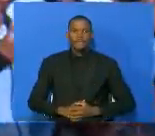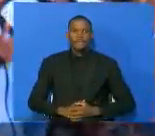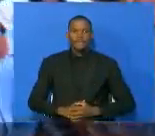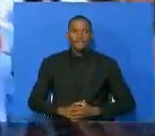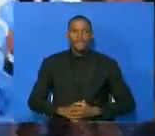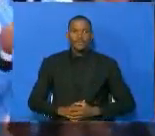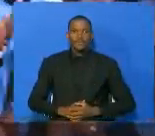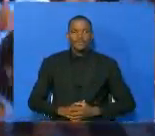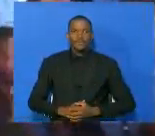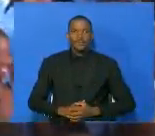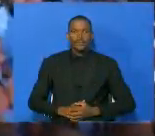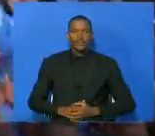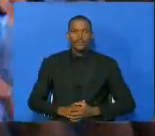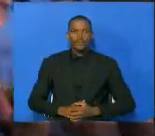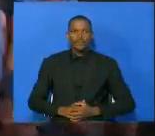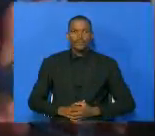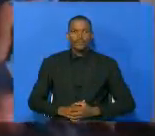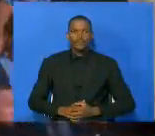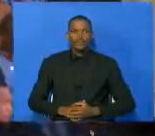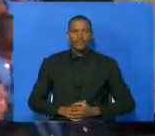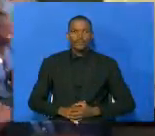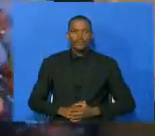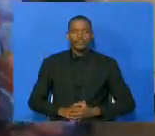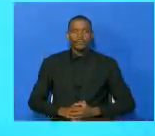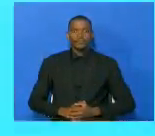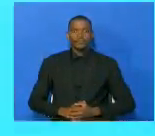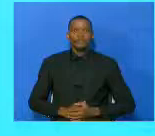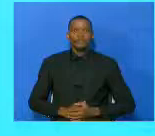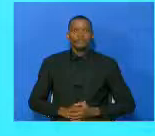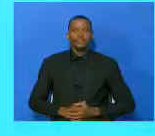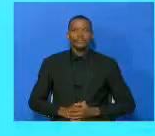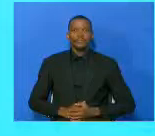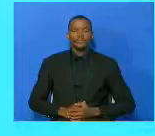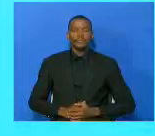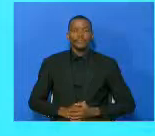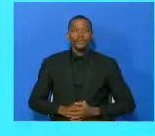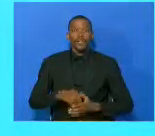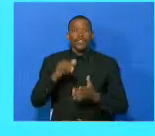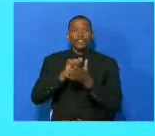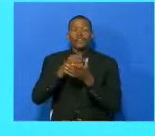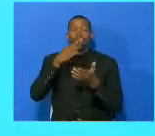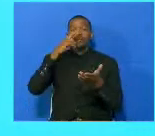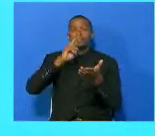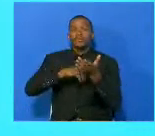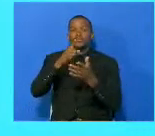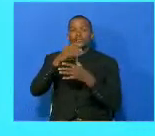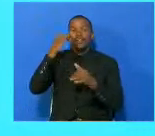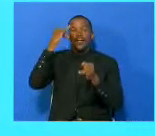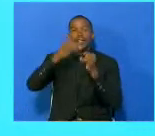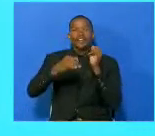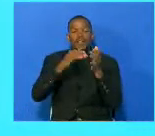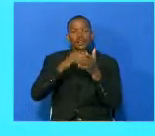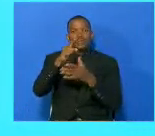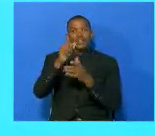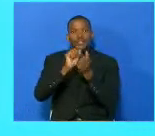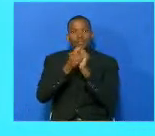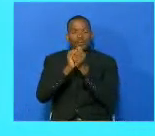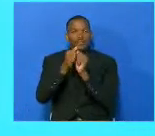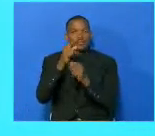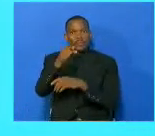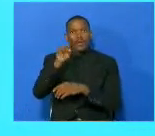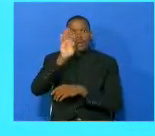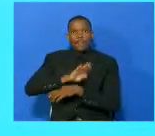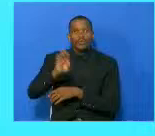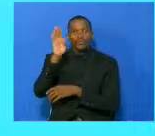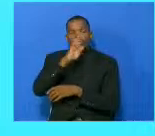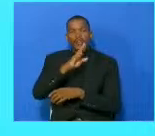Kgengwanyane, BTV Sport, Gaborone. pego eo e re tlisa jalo kwa bokutlong jwa dikgantsa metshameko tsa